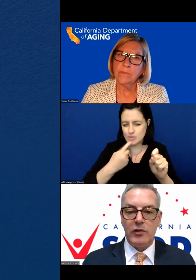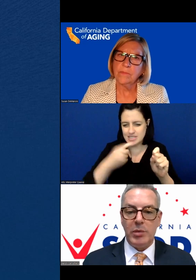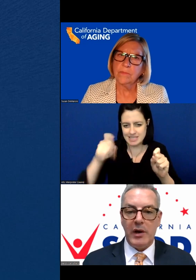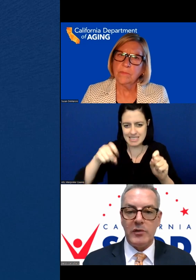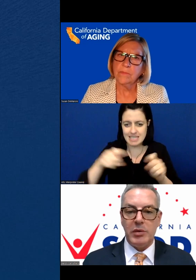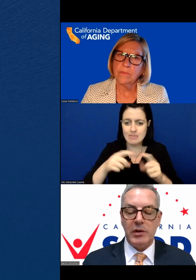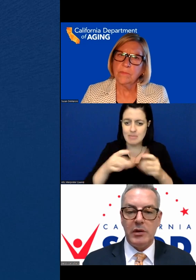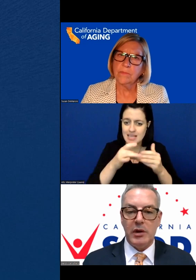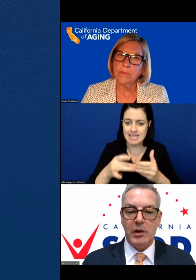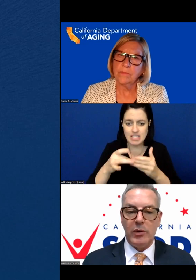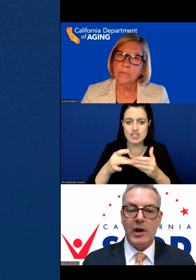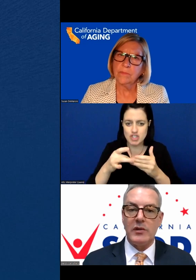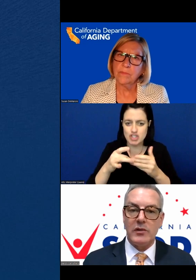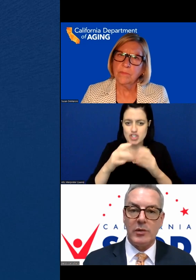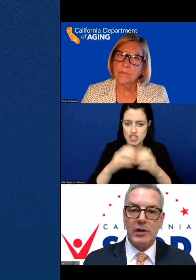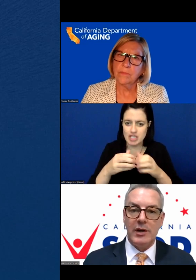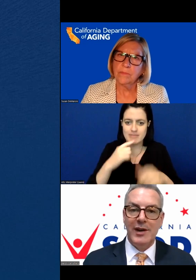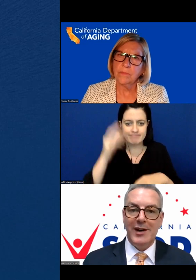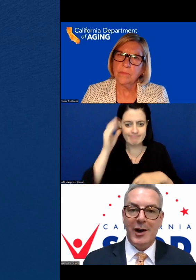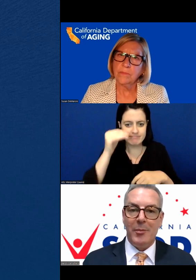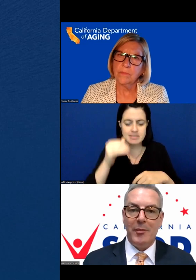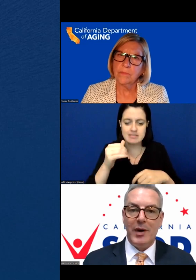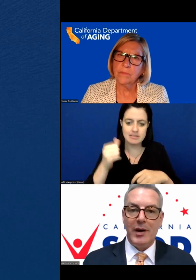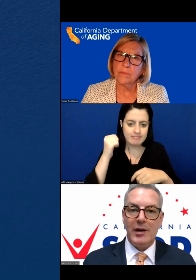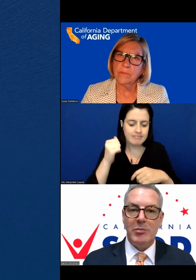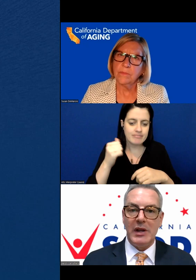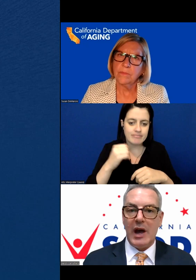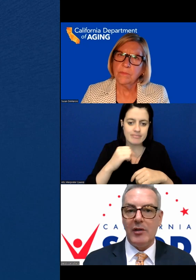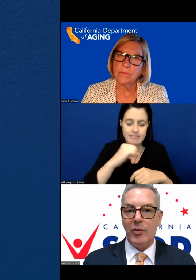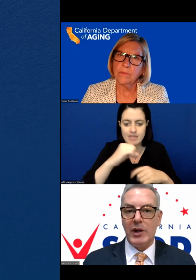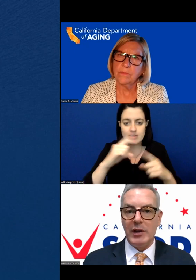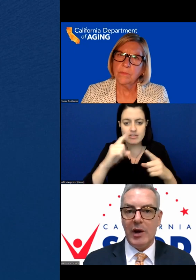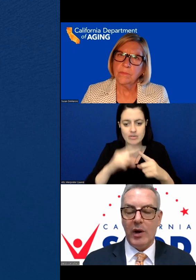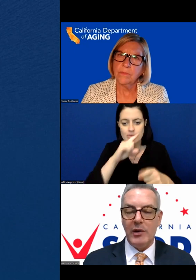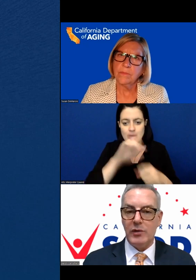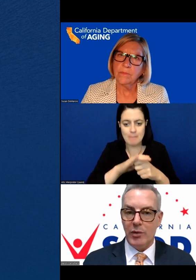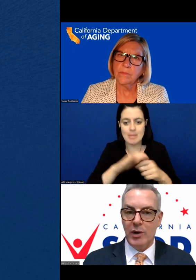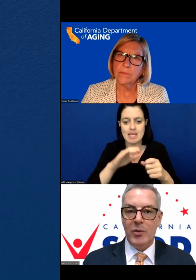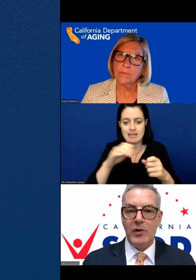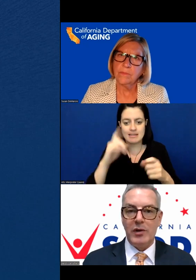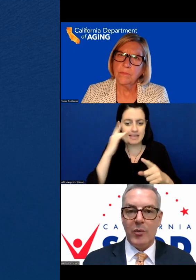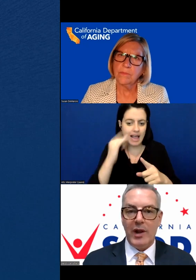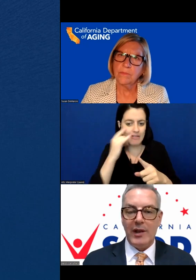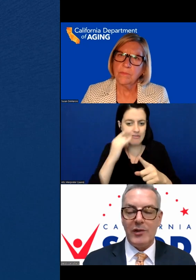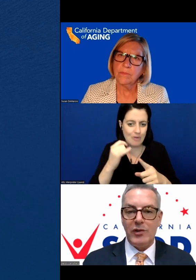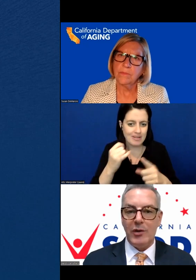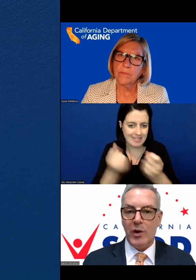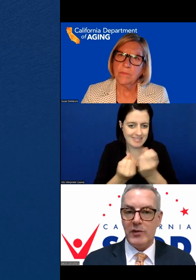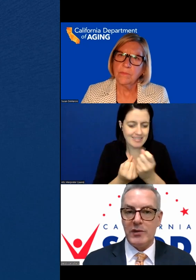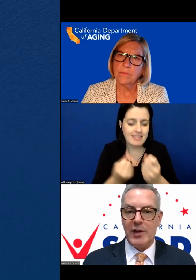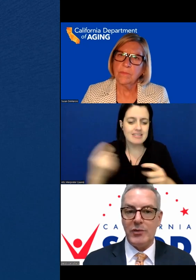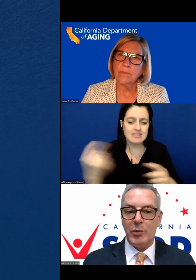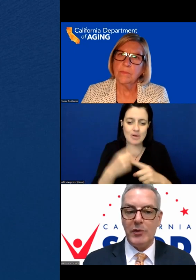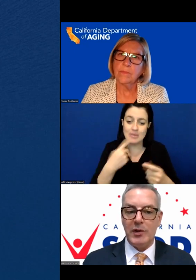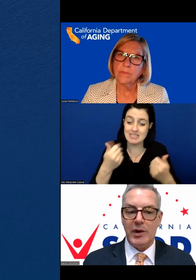but leadership has been reluctant to really commit California in that way. So we took a run at it this year,